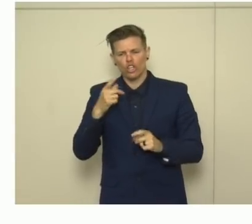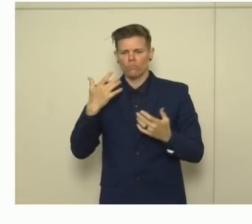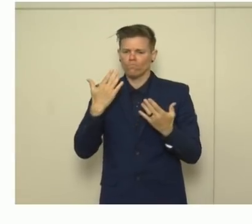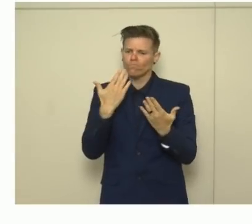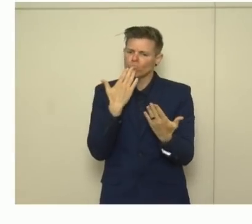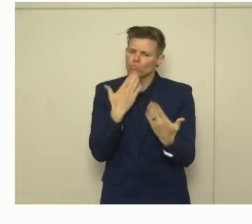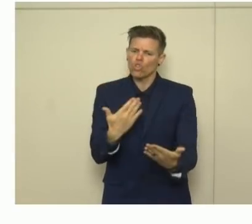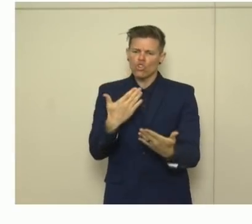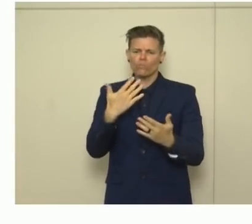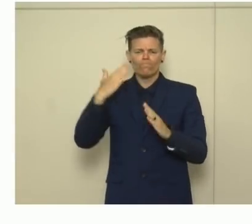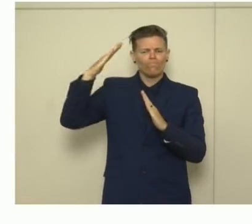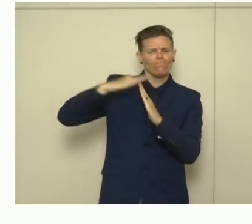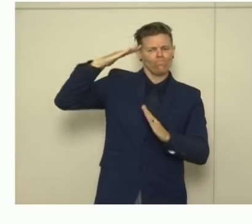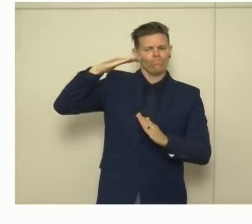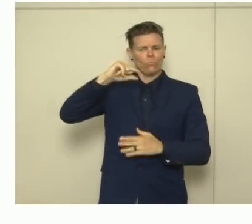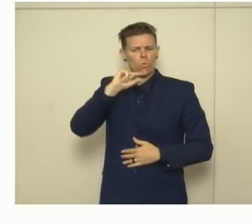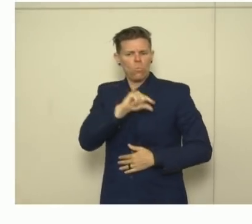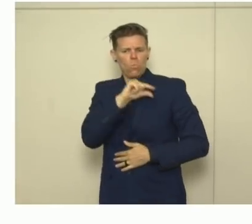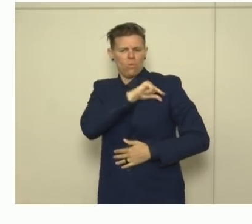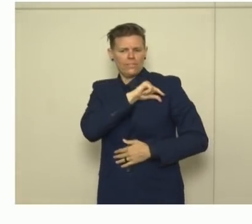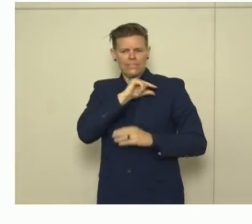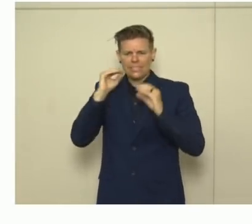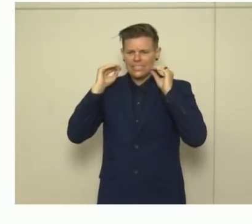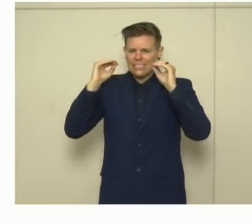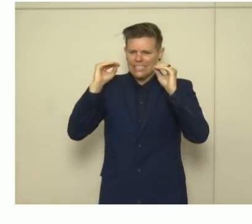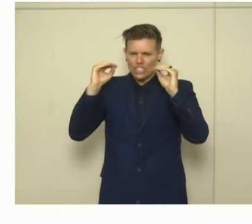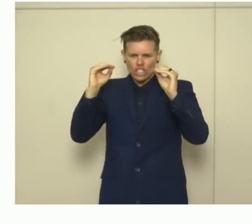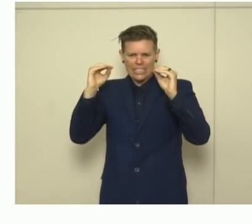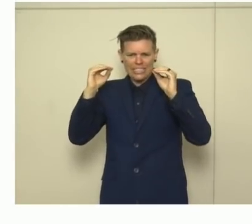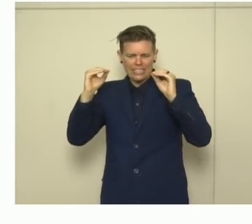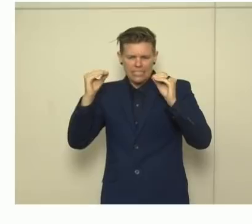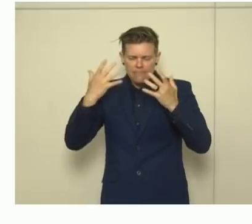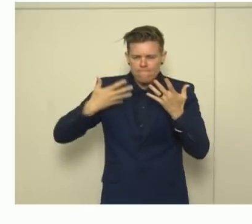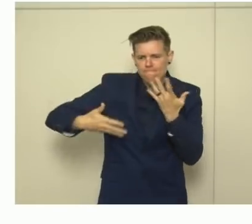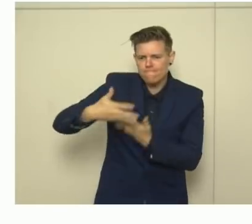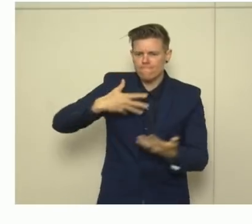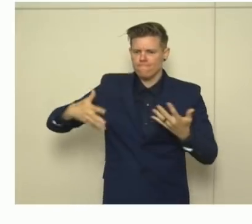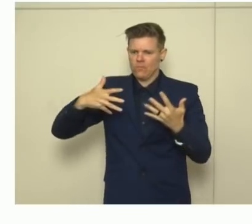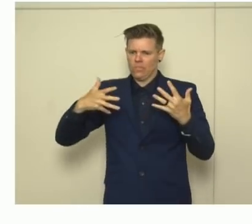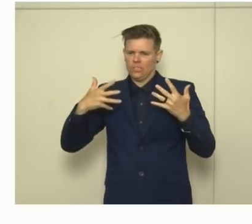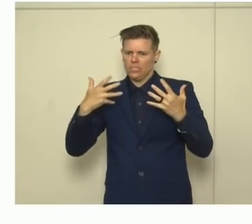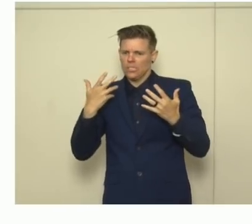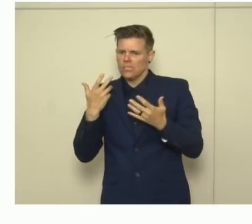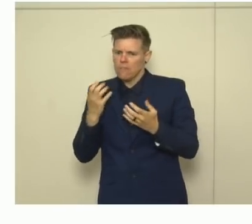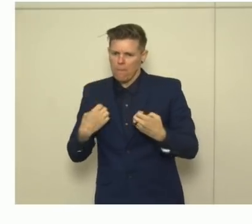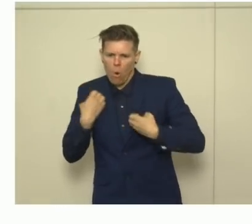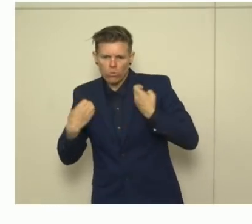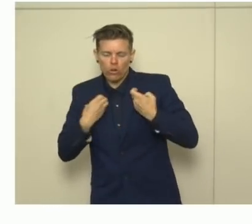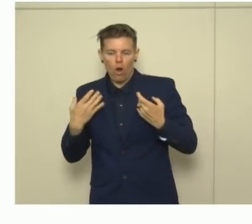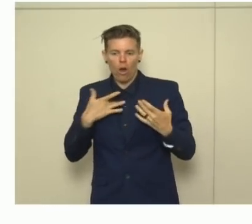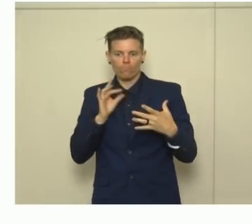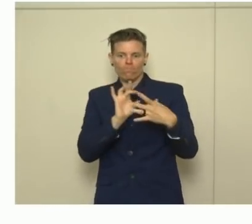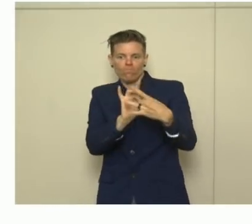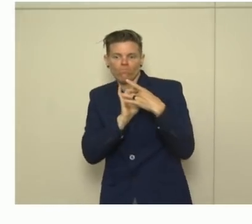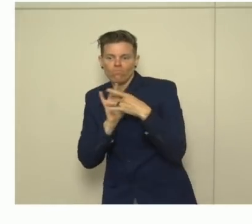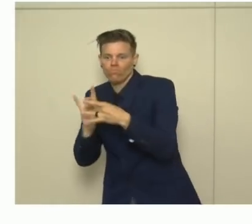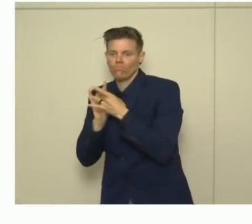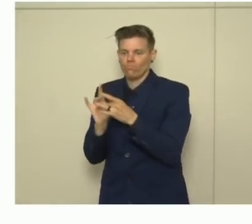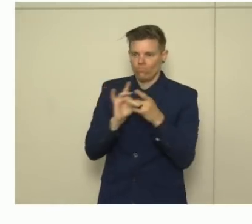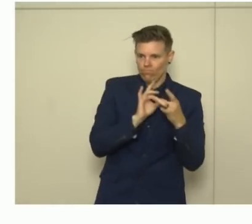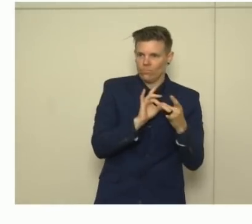waned. We still have to meet those needs. Our kids are counting on us each and every day. And I want to thank some of the great teachers who I had a chance